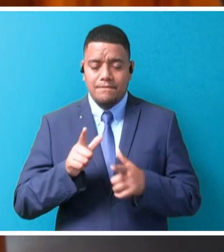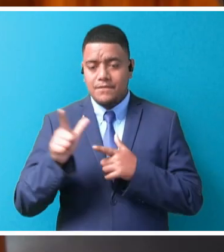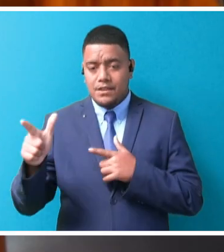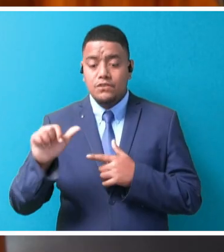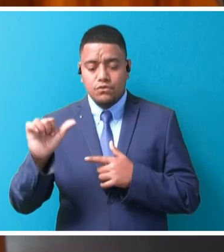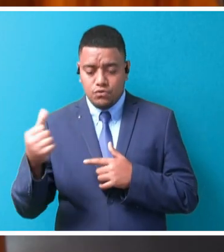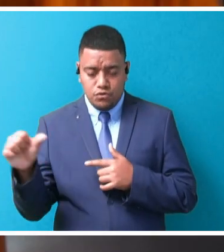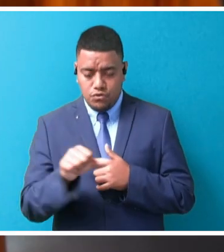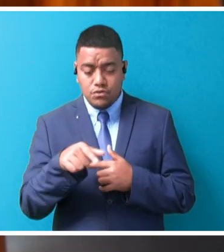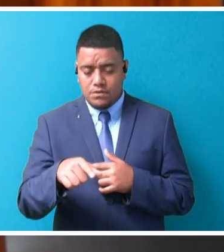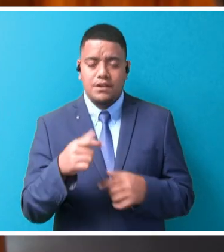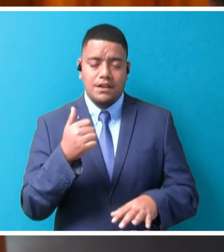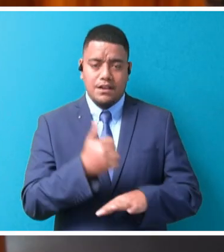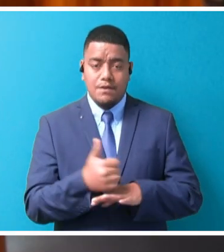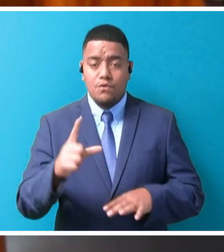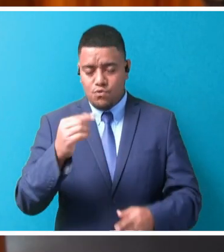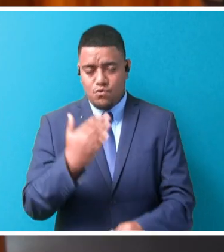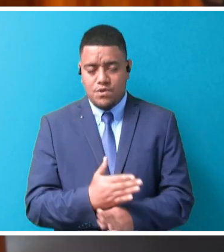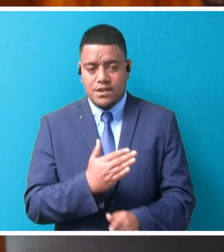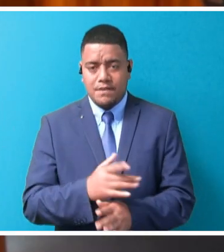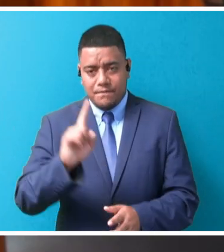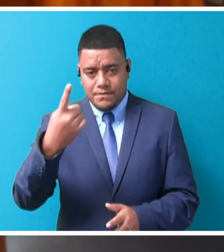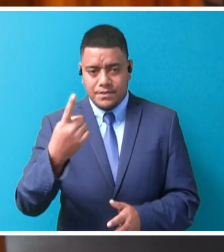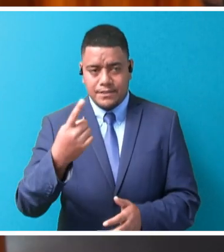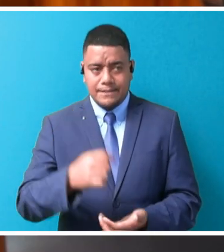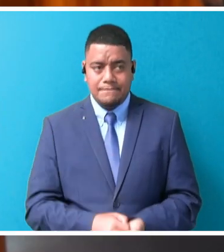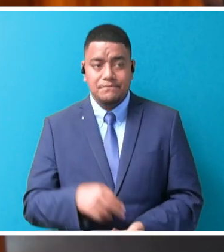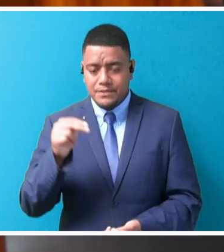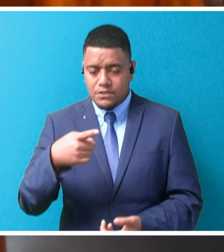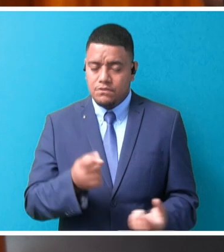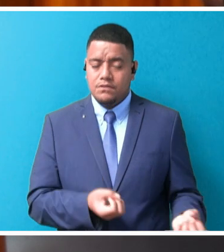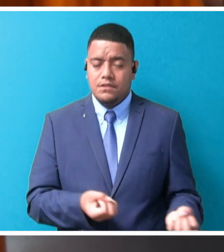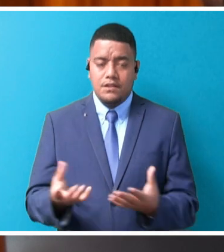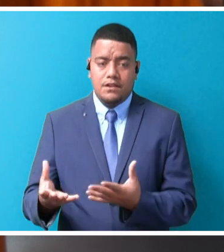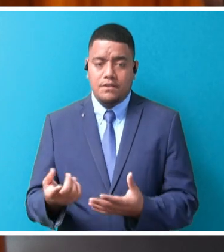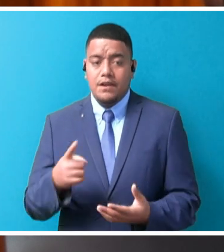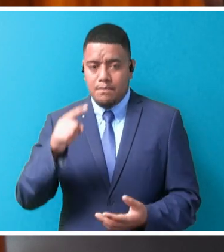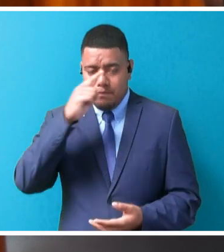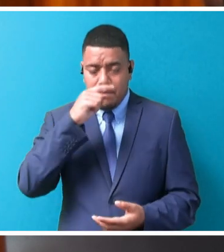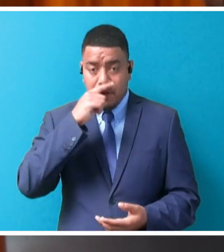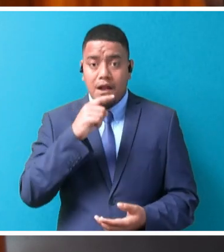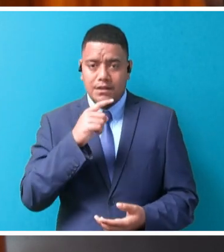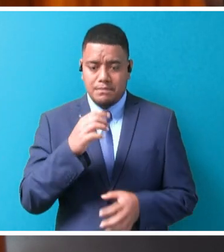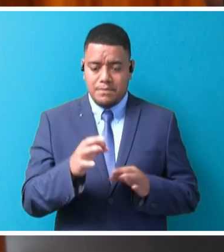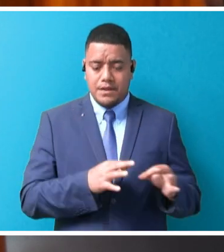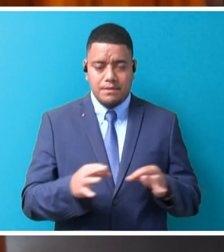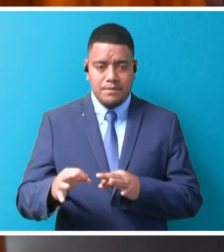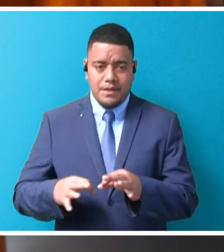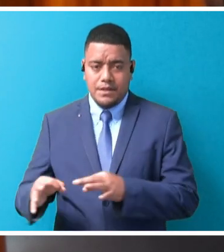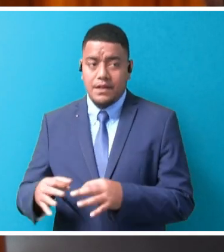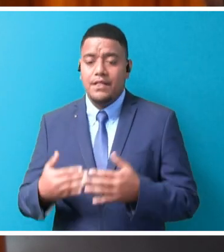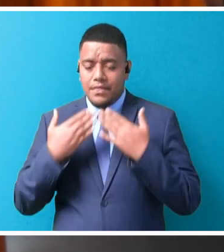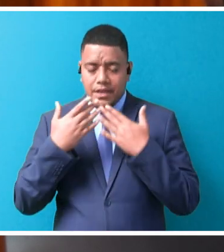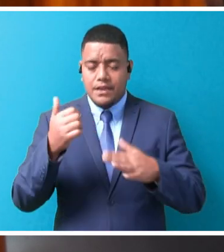to continue delivering the work that needs to be delivered, and people are thanking